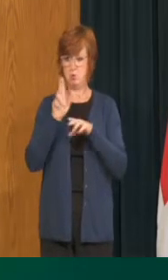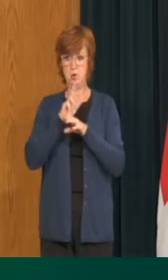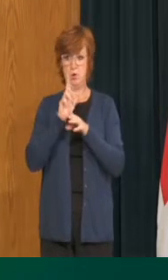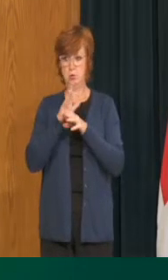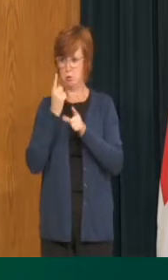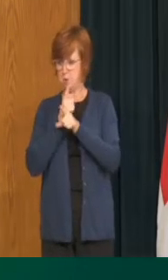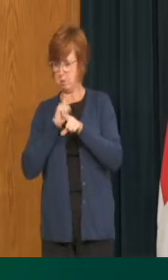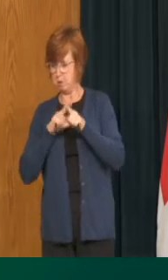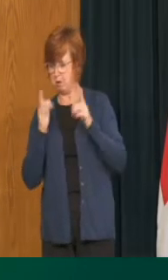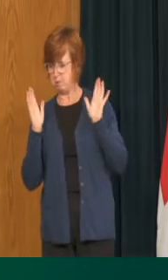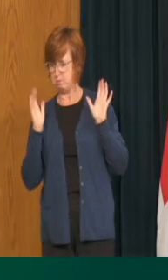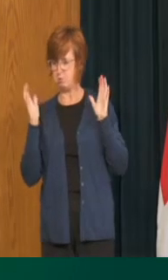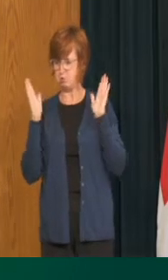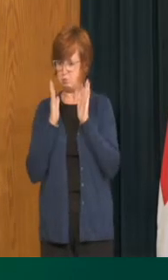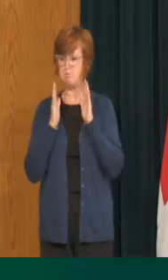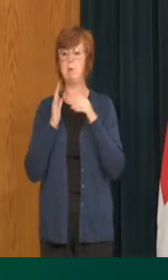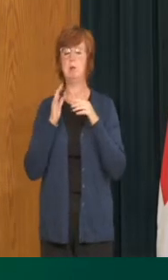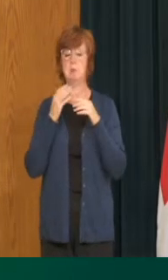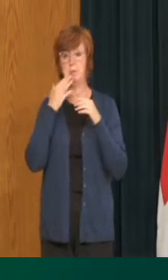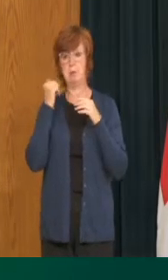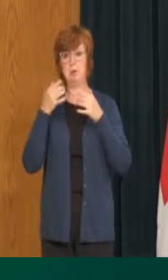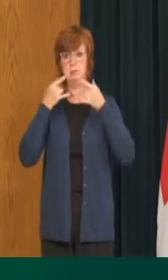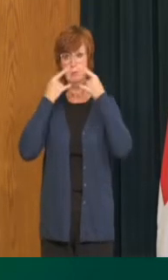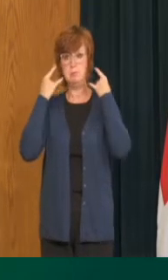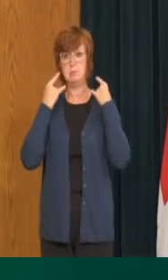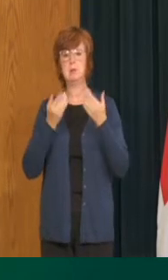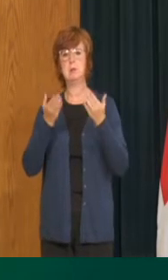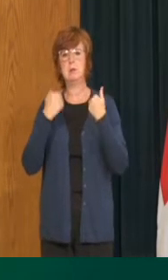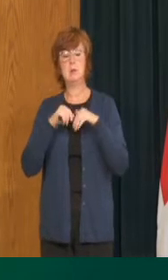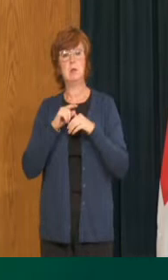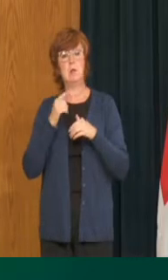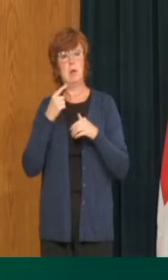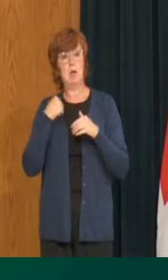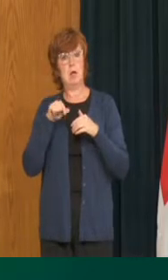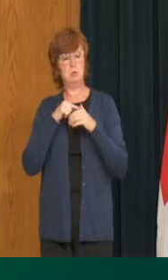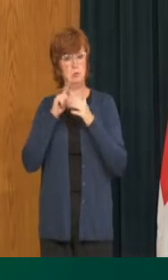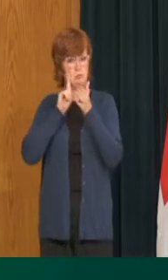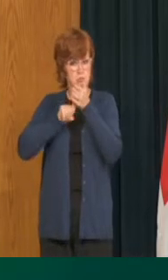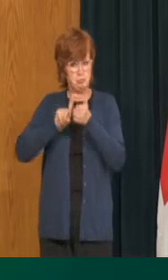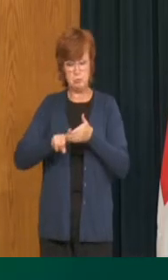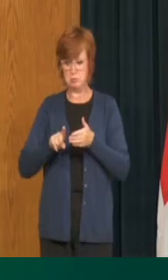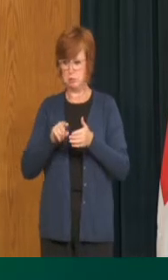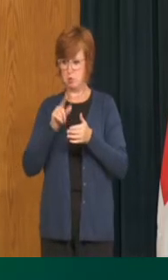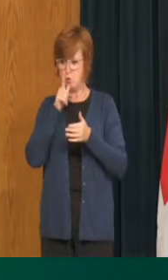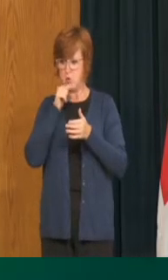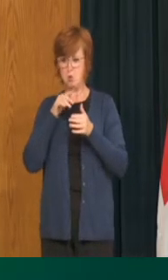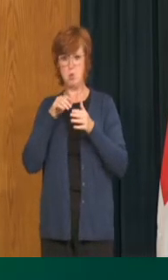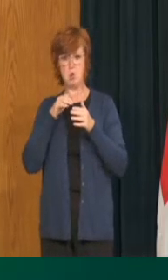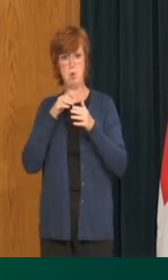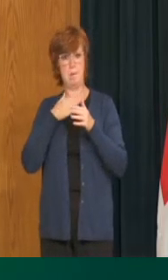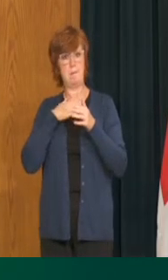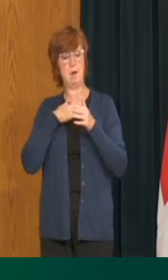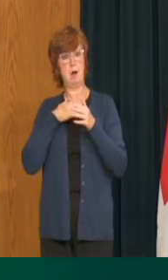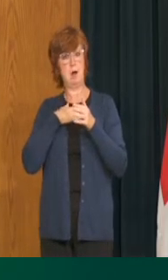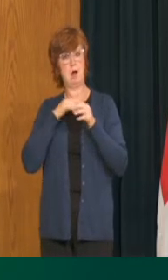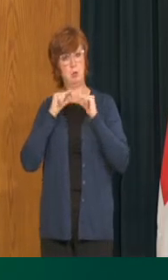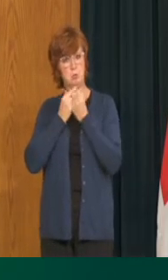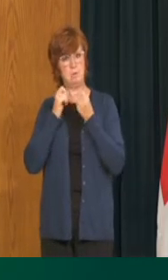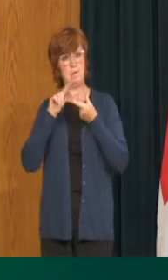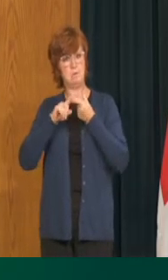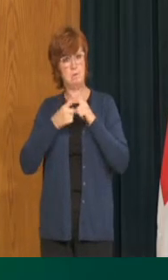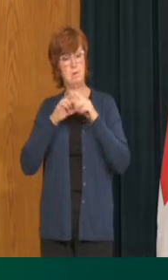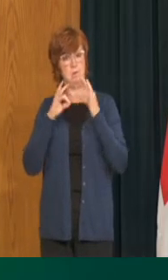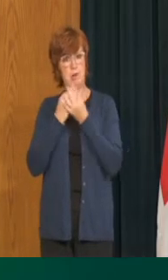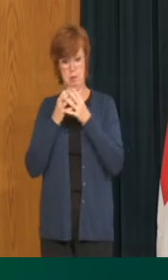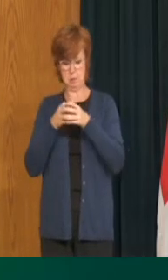appropriate. Reassessing our contact circles and keeping them as small as possible, because we know how quickly